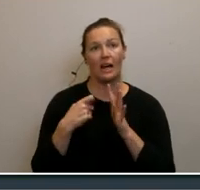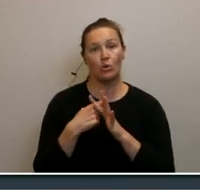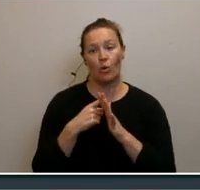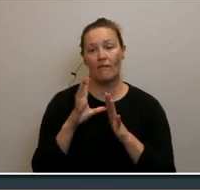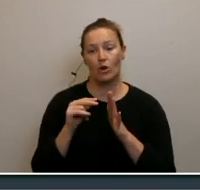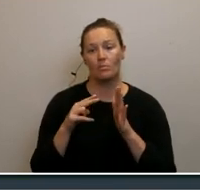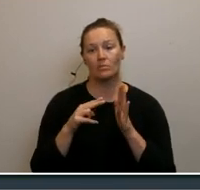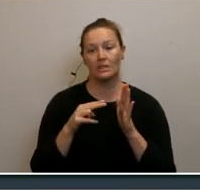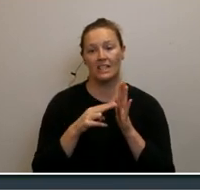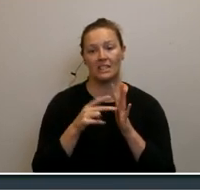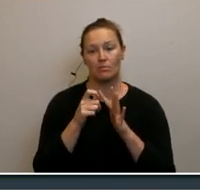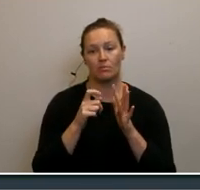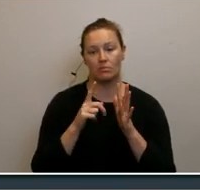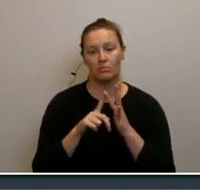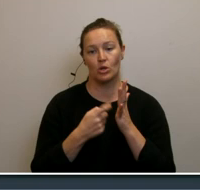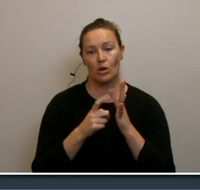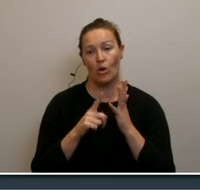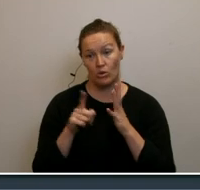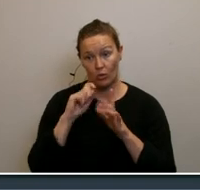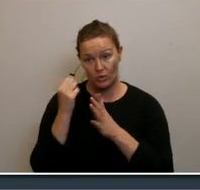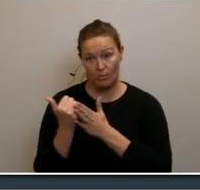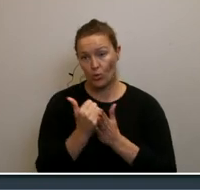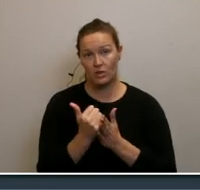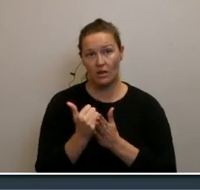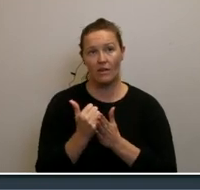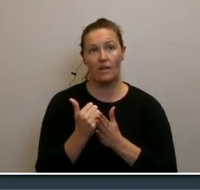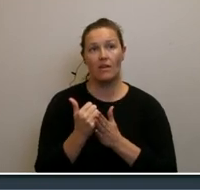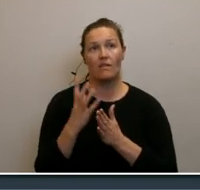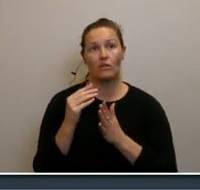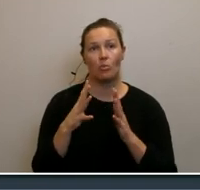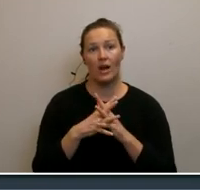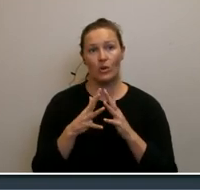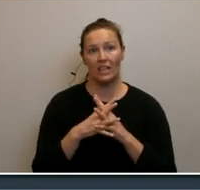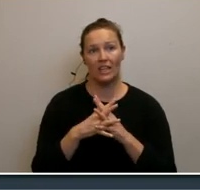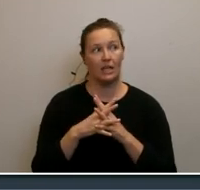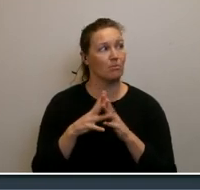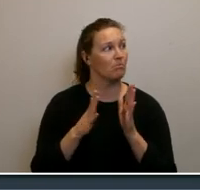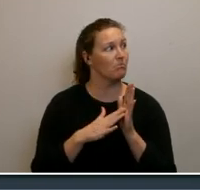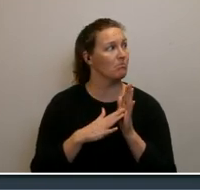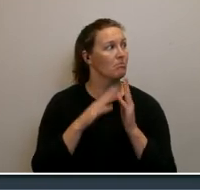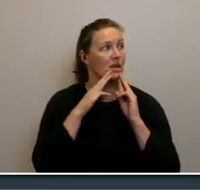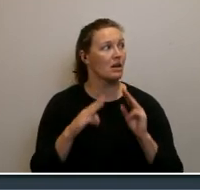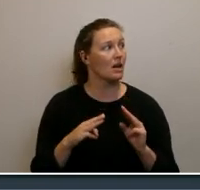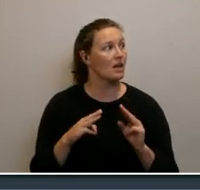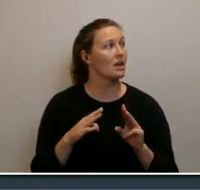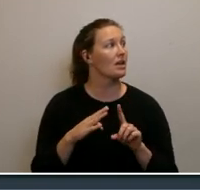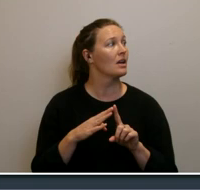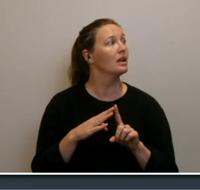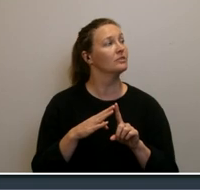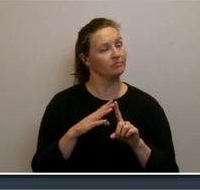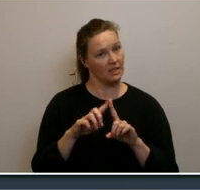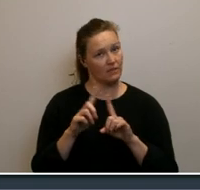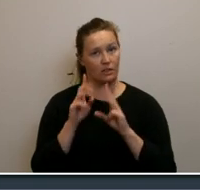from Ngāti Pārau, who's supporting us today, from Waiohiki Marae, Marewa, from Tangoio Marae, and also